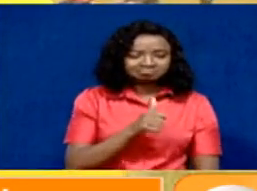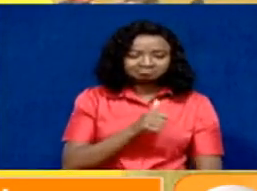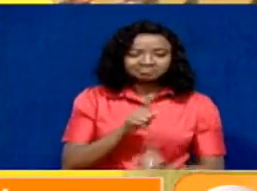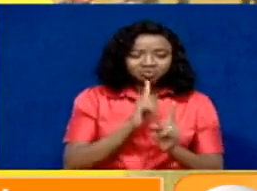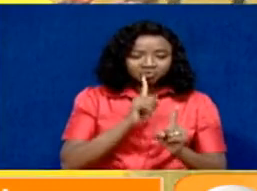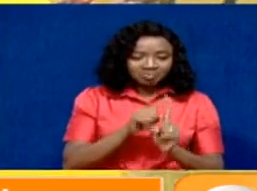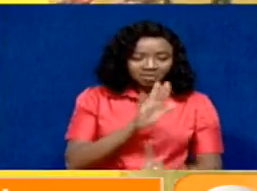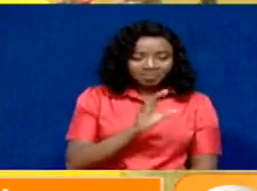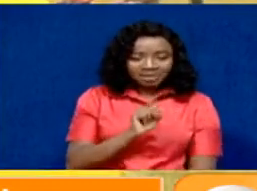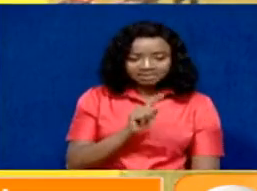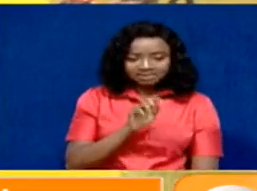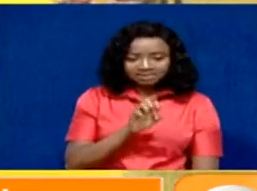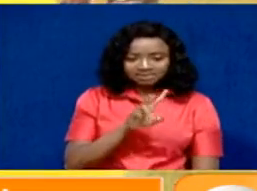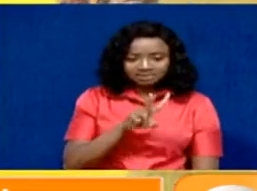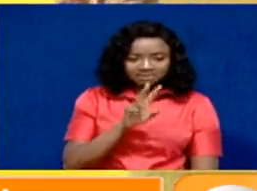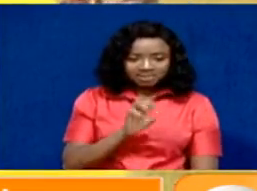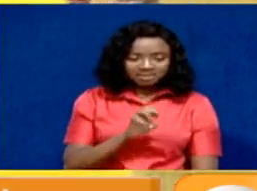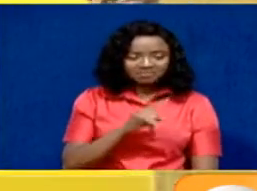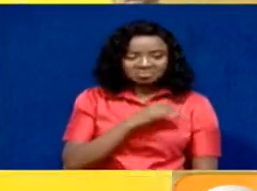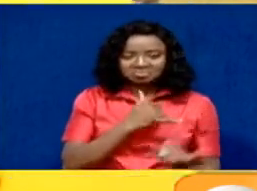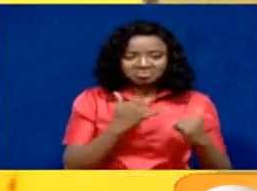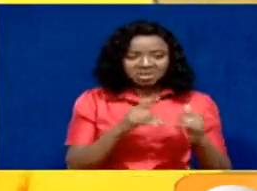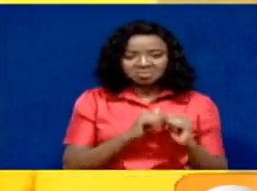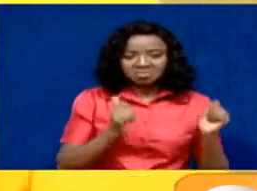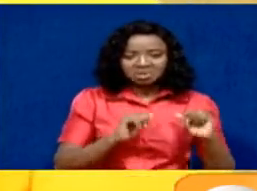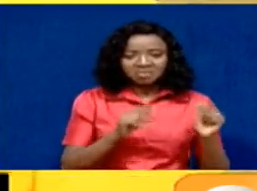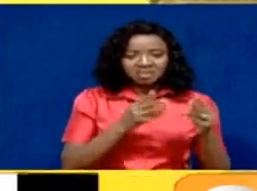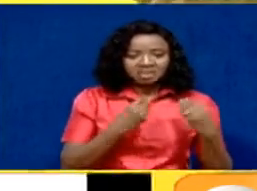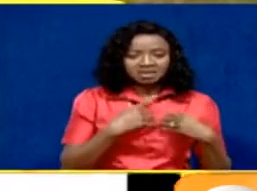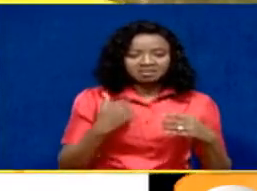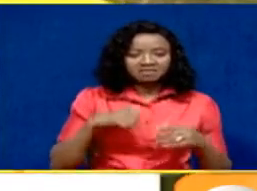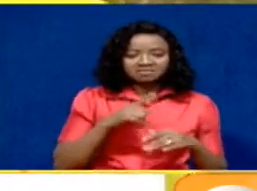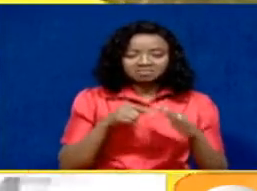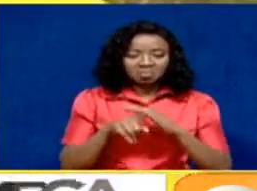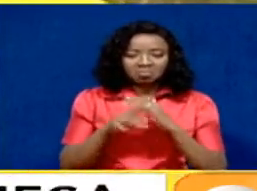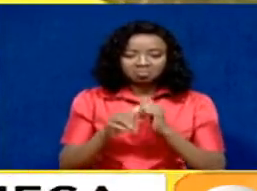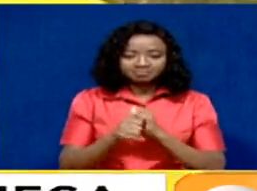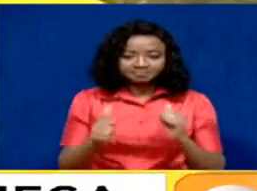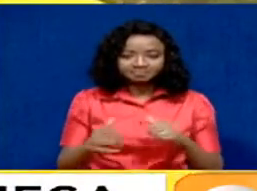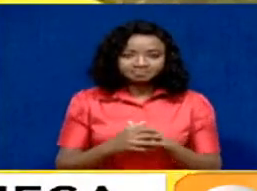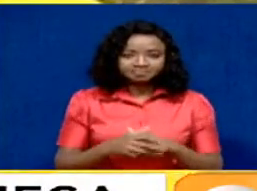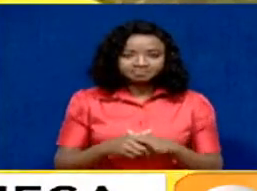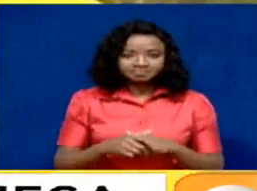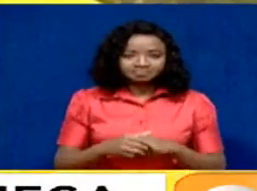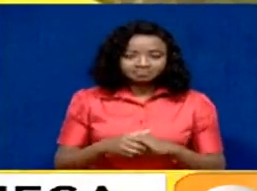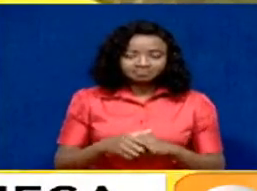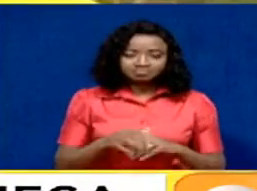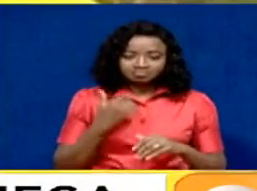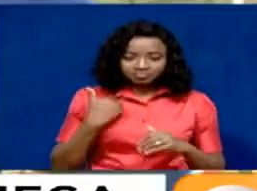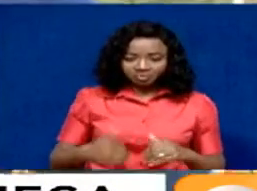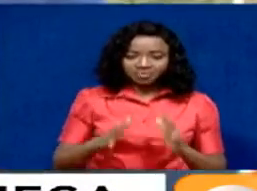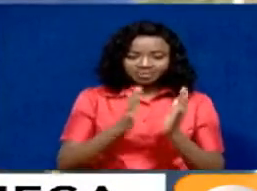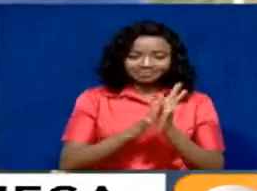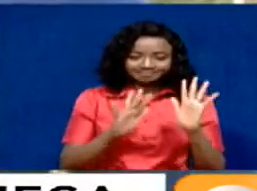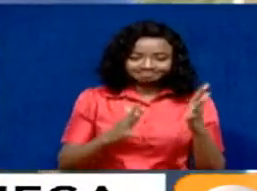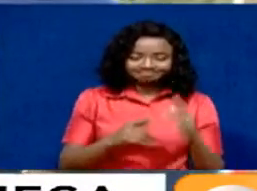With his brother Steve at the back of the scrum, they played very well and they give us go forward ball. So I must commend